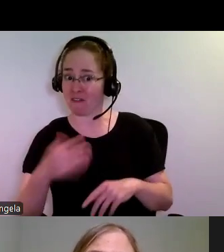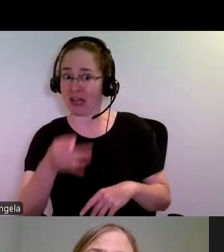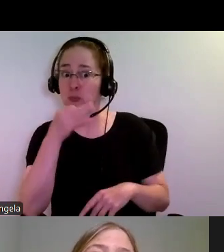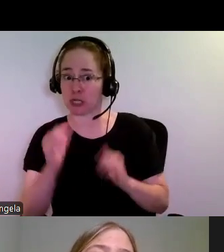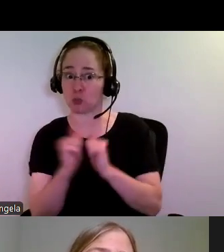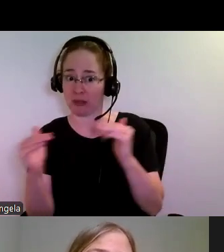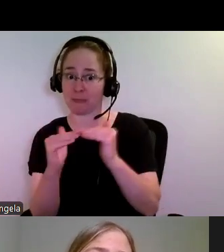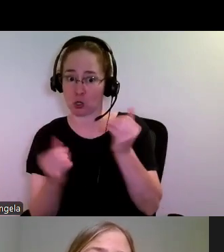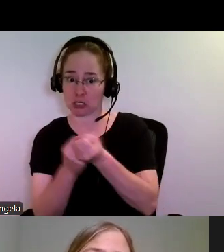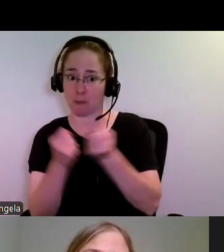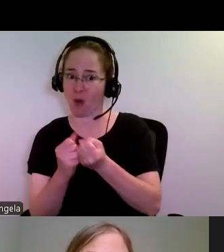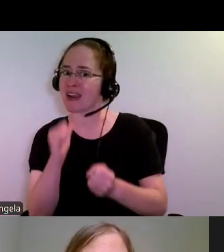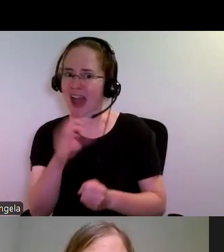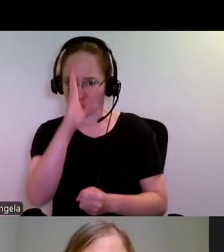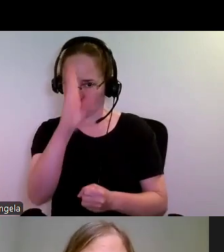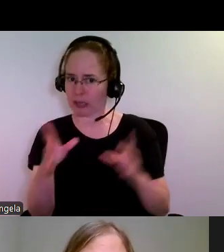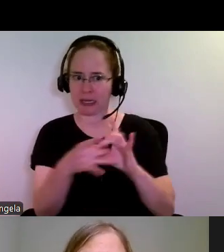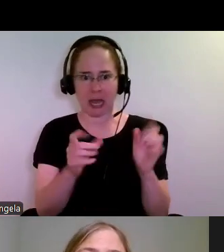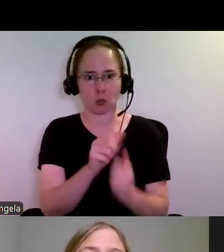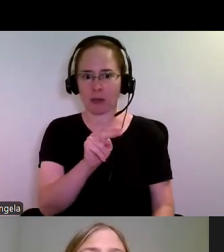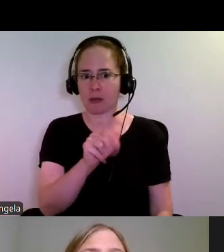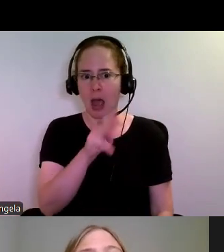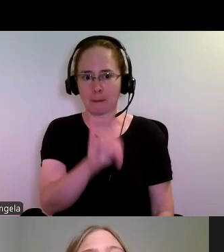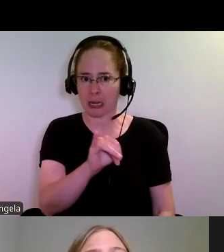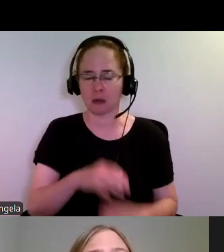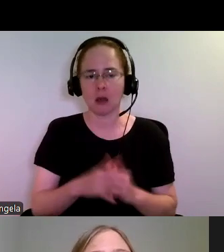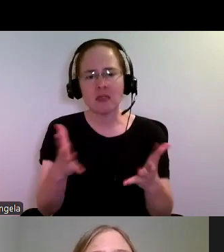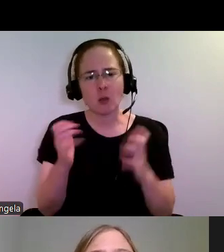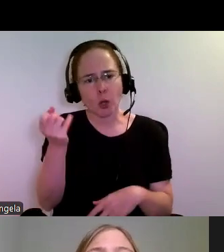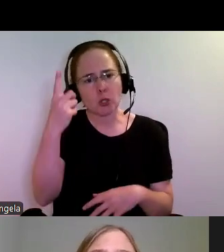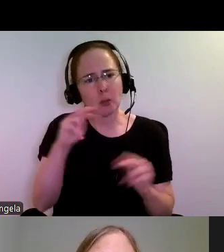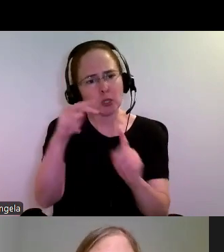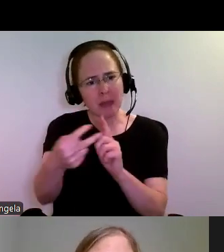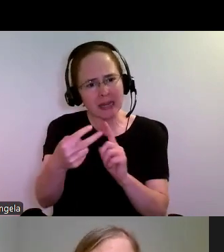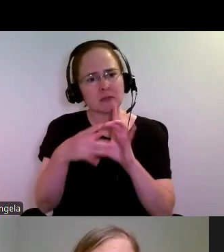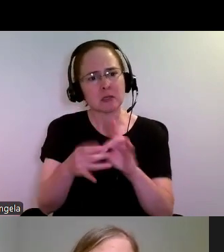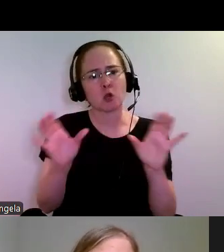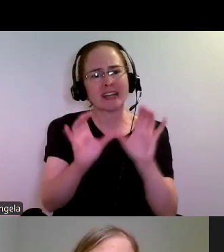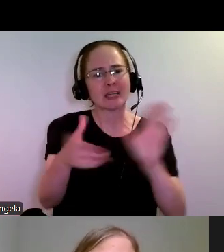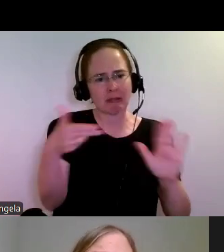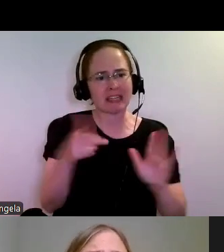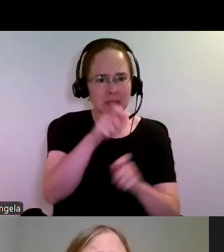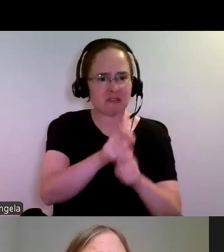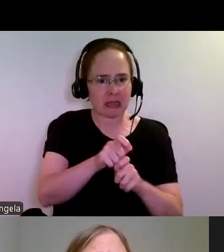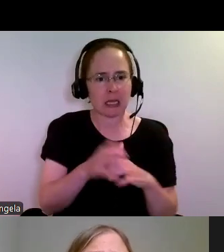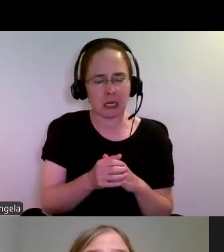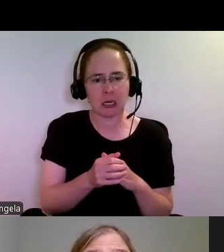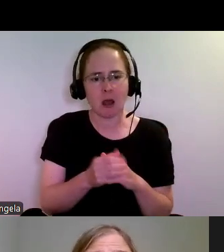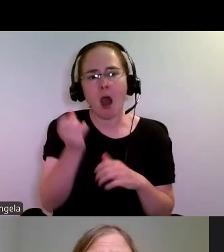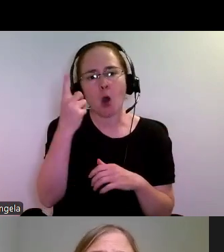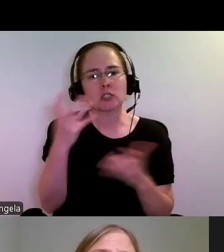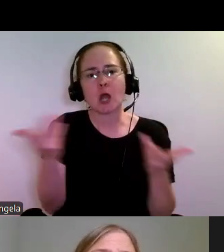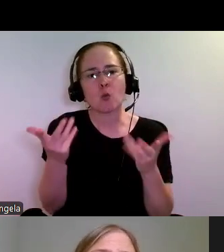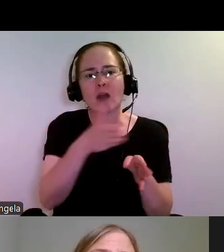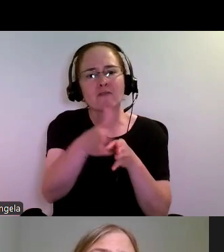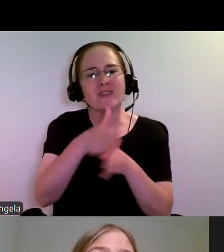support space that weren't directly connected to NAMI. They wanted to understand perspectives around credentialing specifically. They wanted to understand what